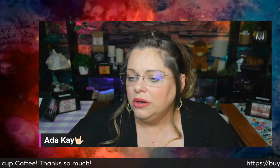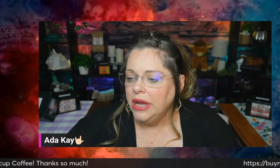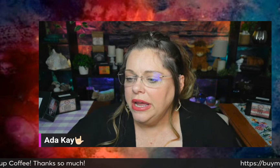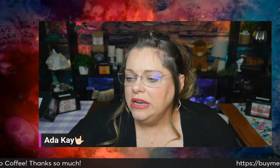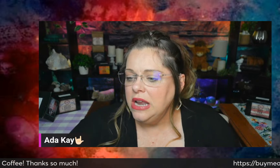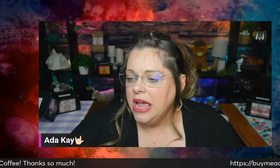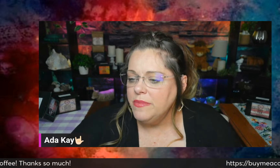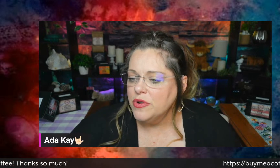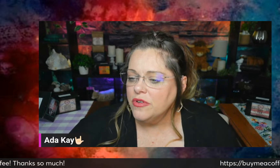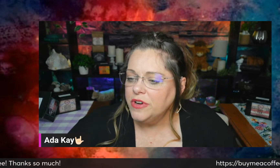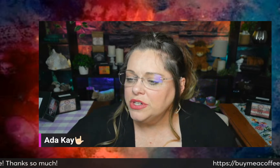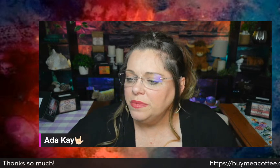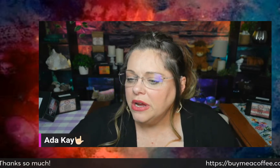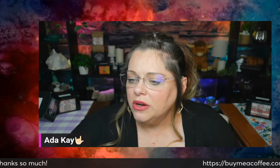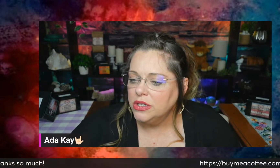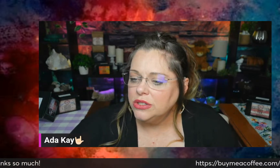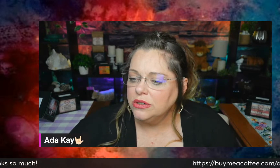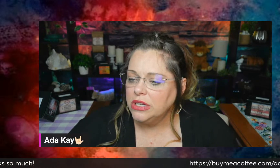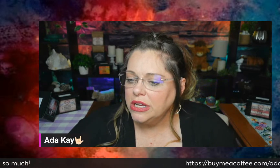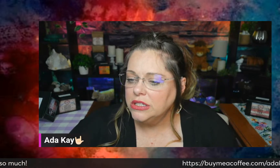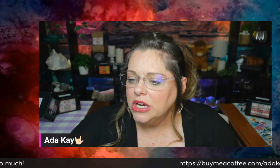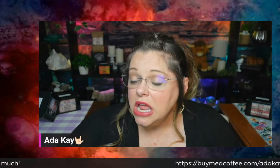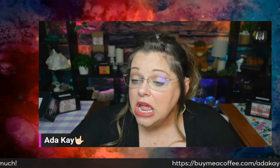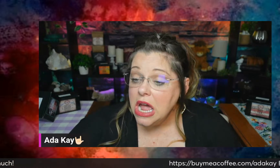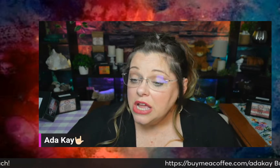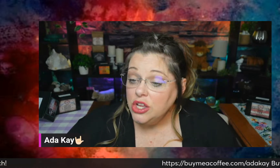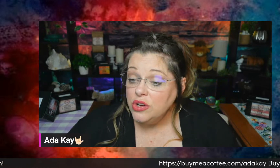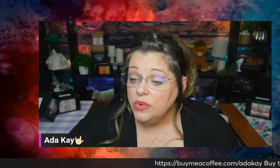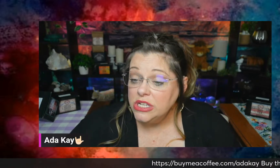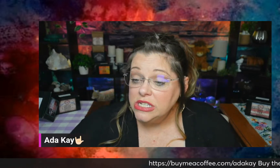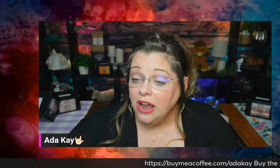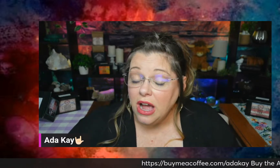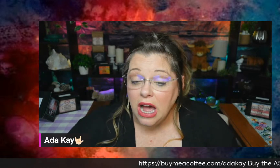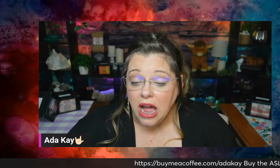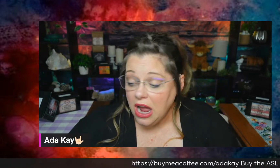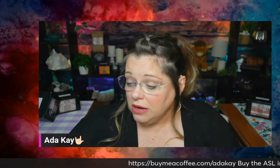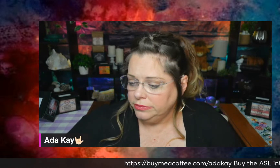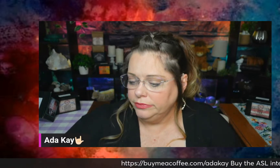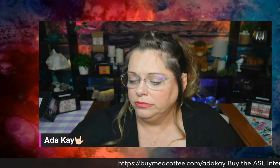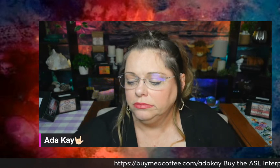Oh, hey, neighbor. Fishing. You know what, Zach?